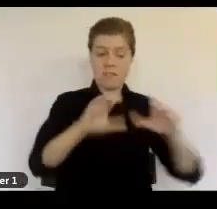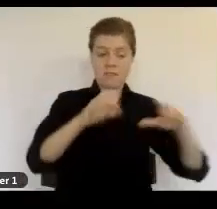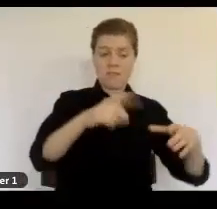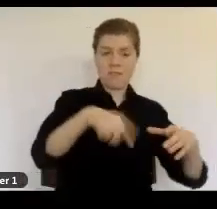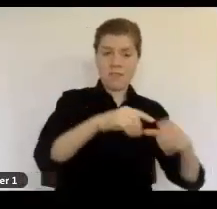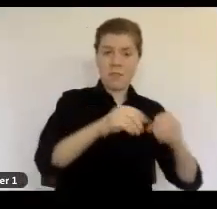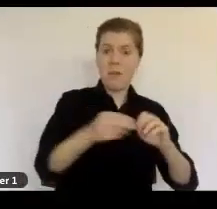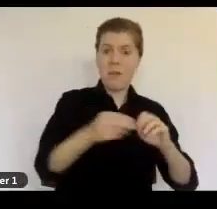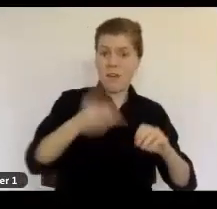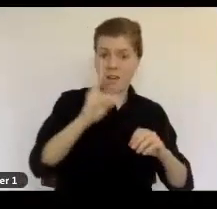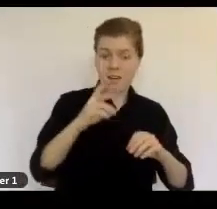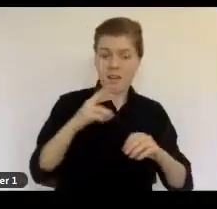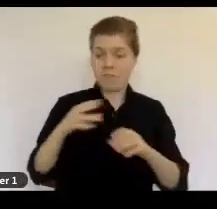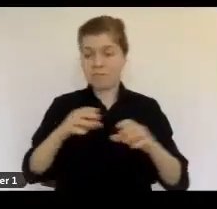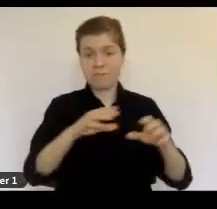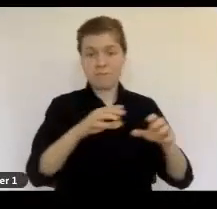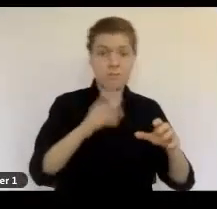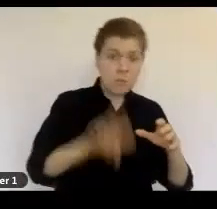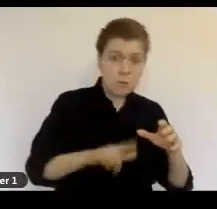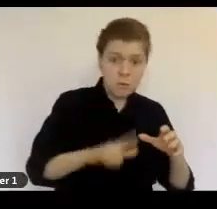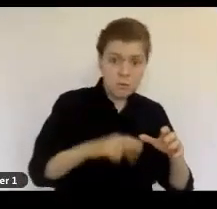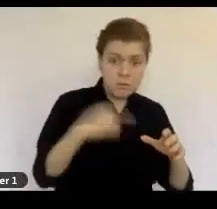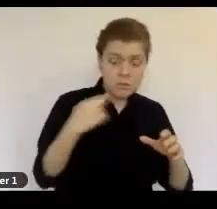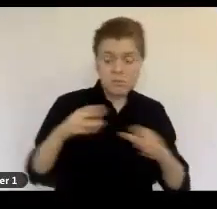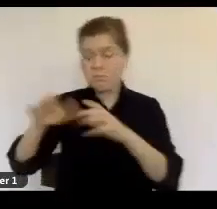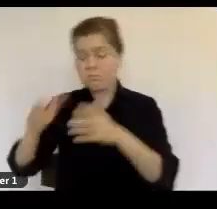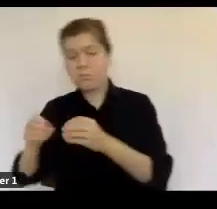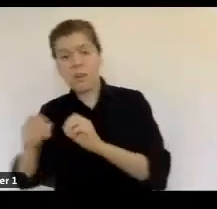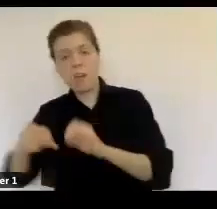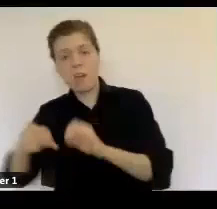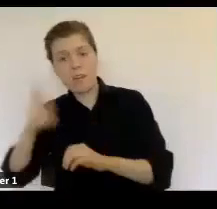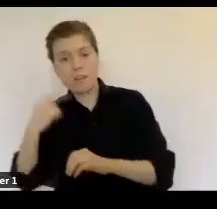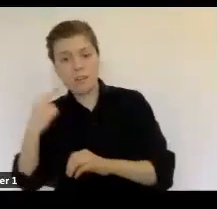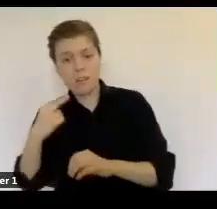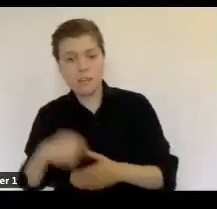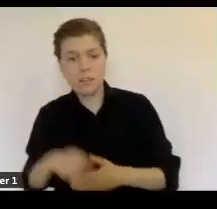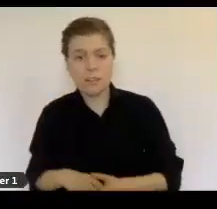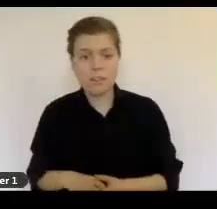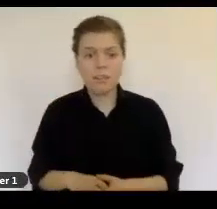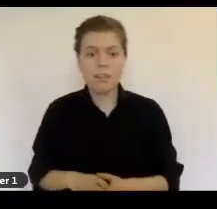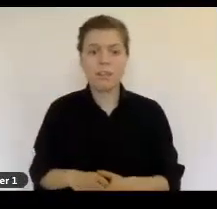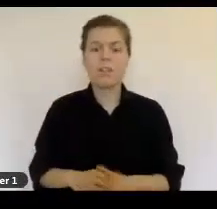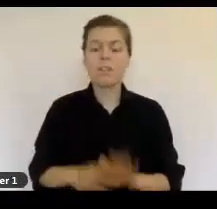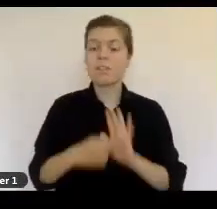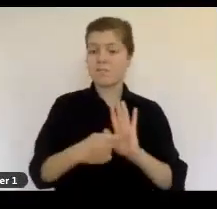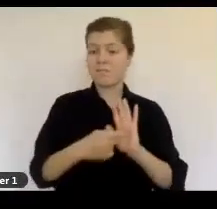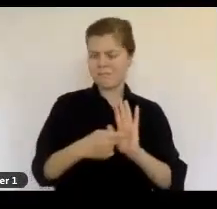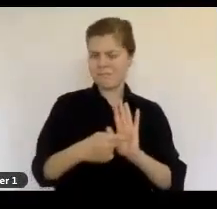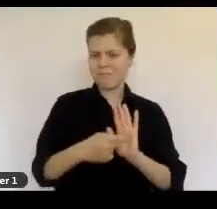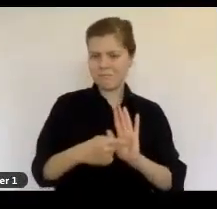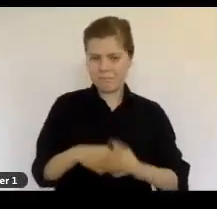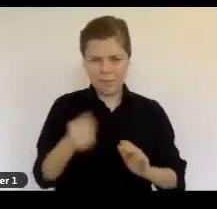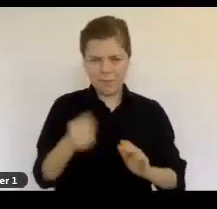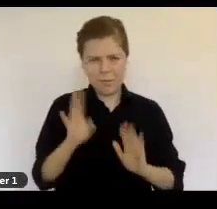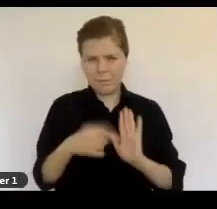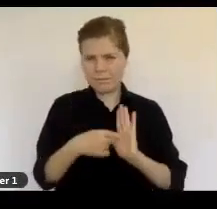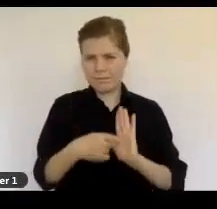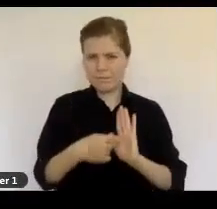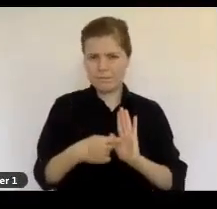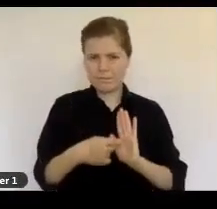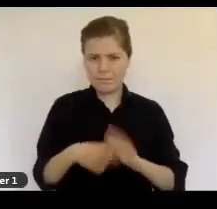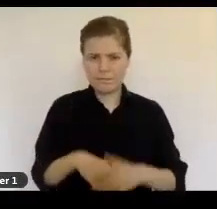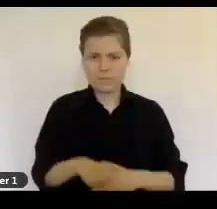assign higher risk and shorter lives to some people or to some populations and not to others. So a couple of quick